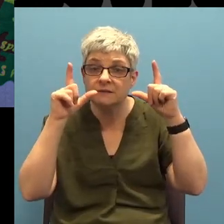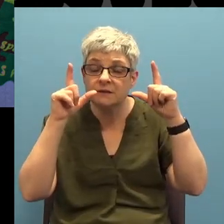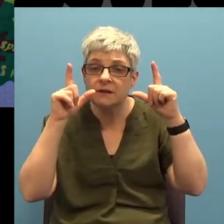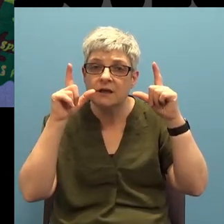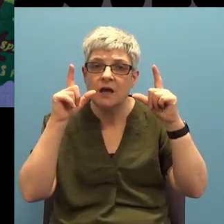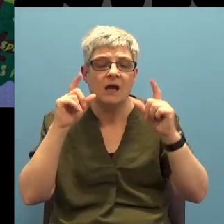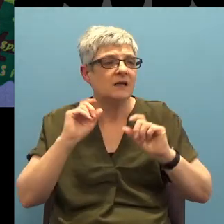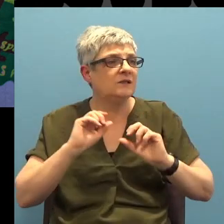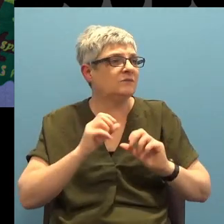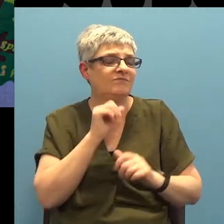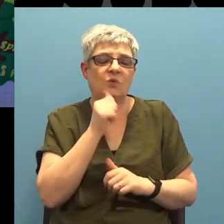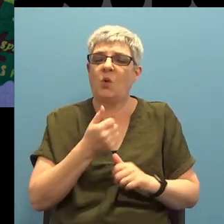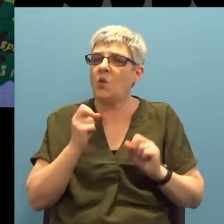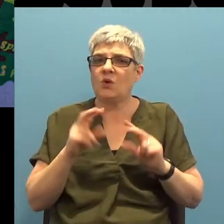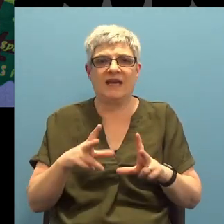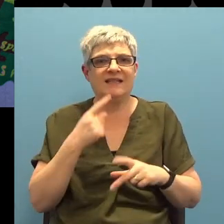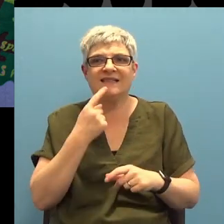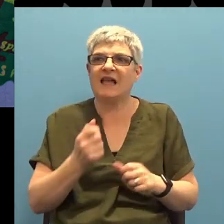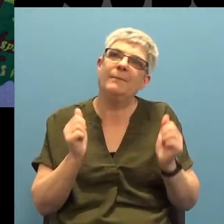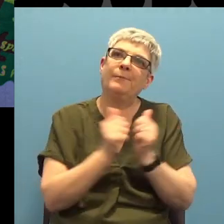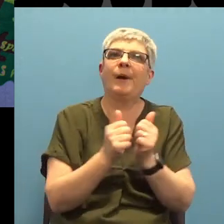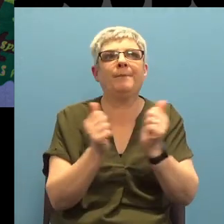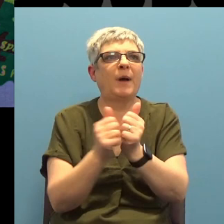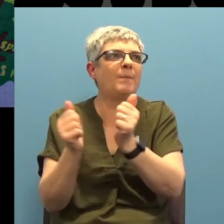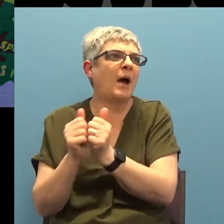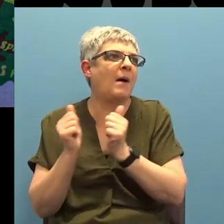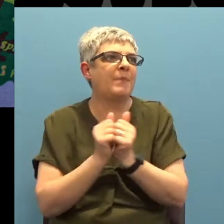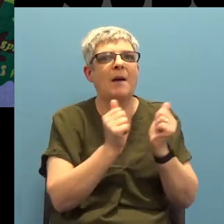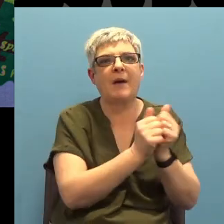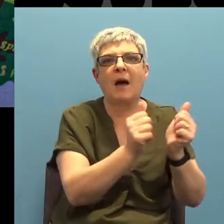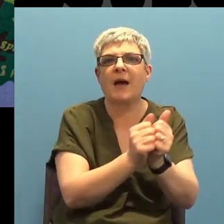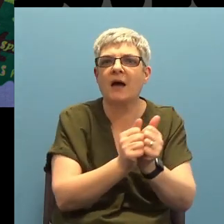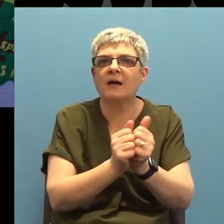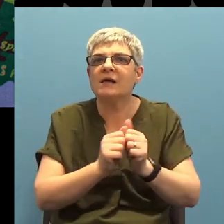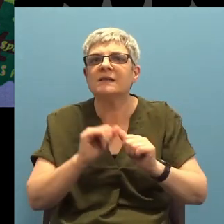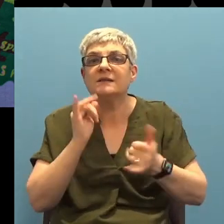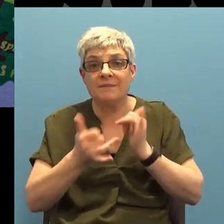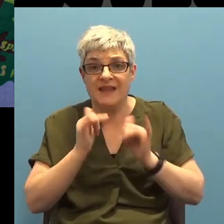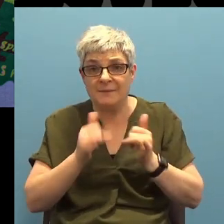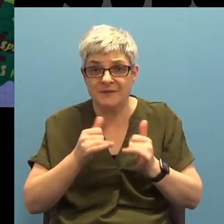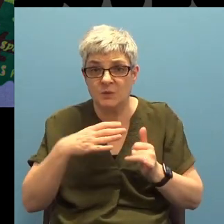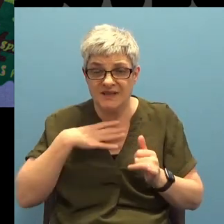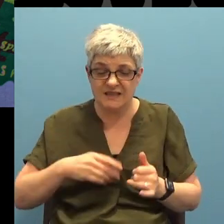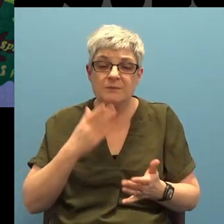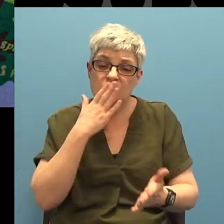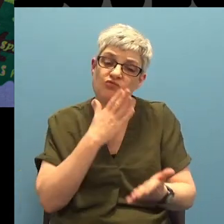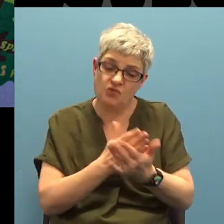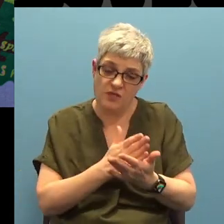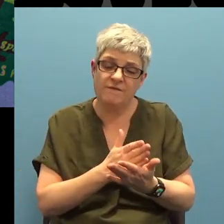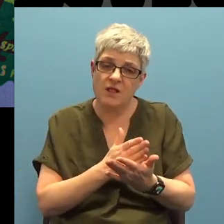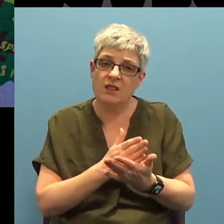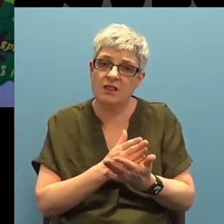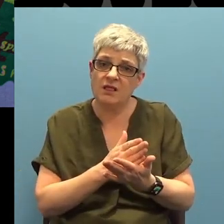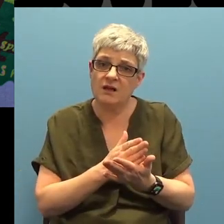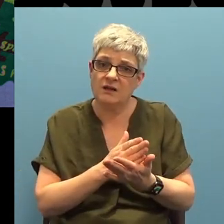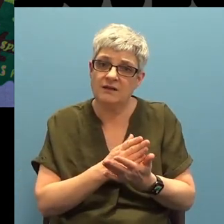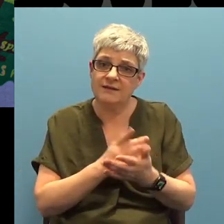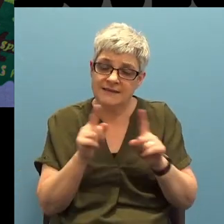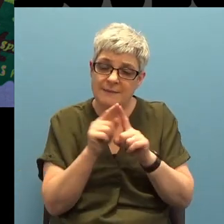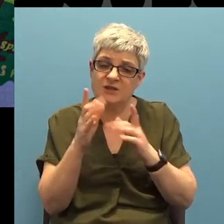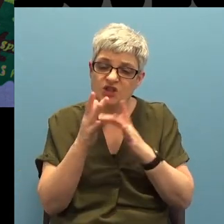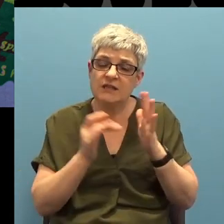to affirm everything. Sometimes we need to be truthful and honest with someone in order to see them change. That's what Jesus would have done.